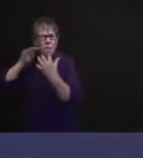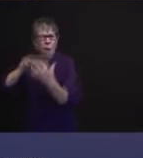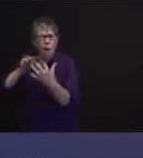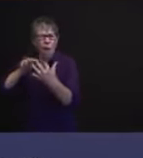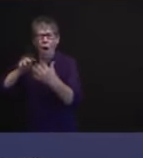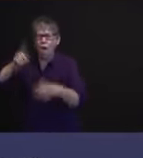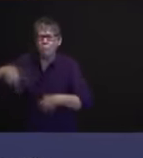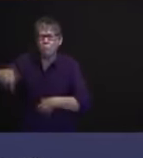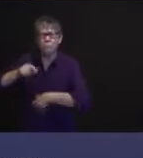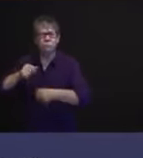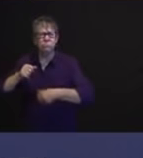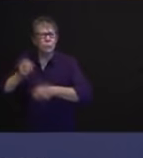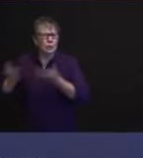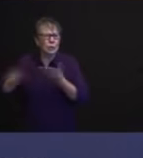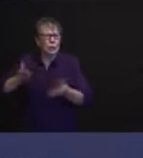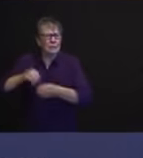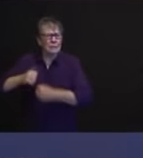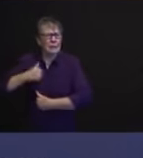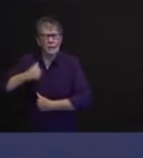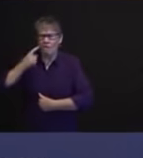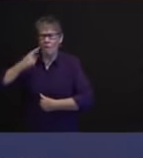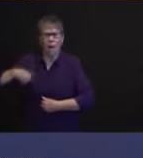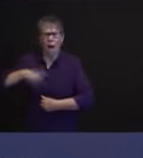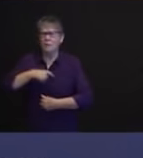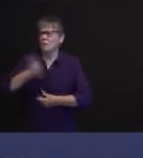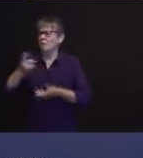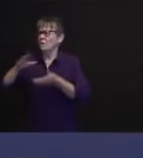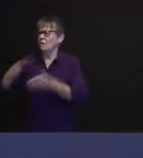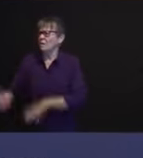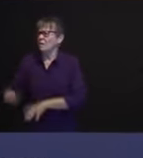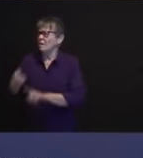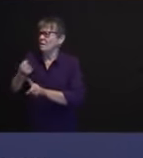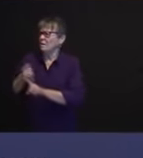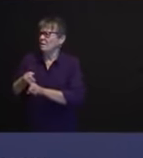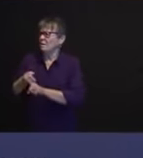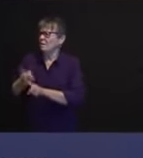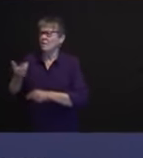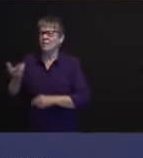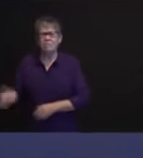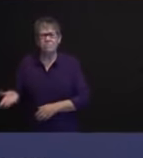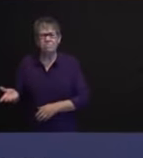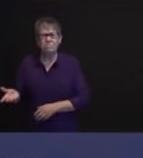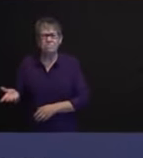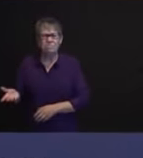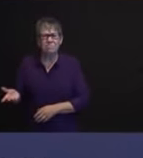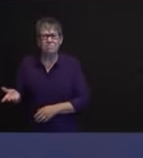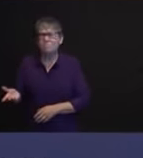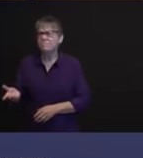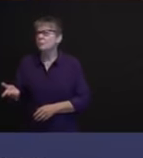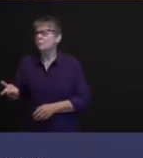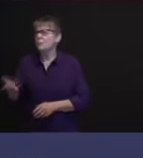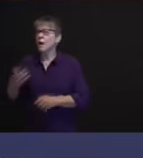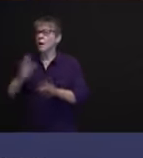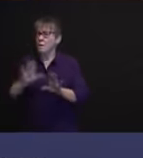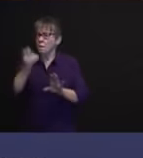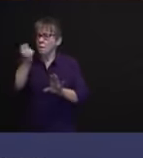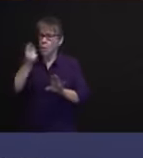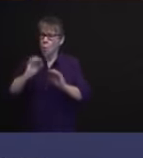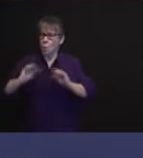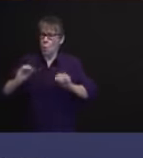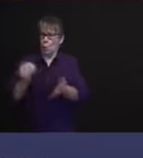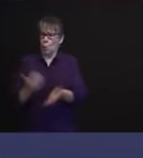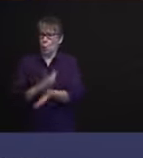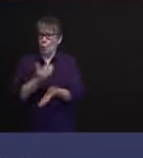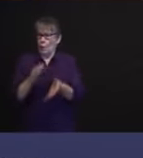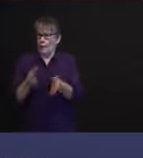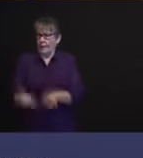ever change again. Listen, on McKinsey, Dustin, you'll forgive me for speaking out of both sides of my mouth on this one. I